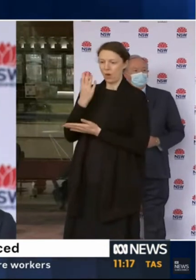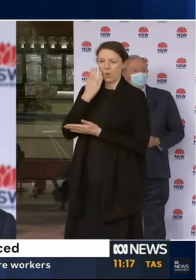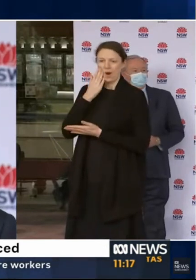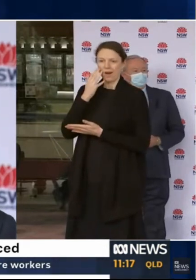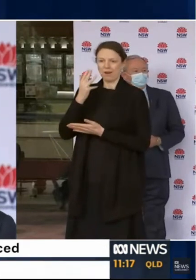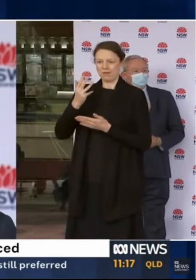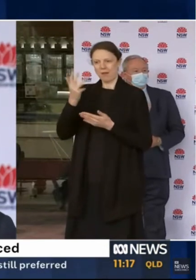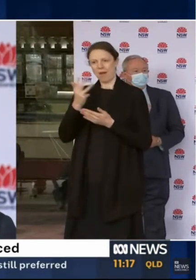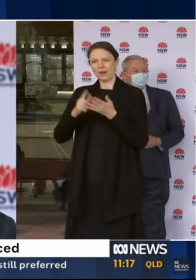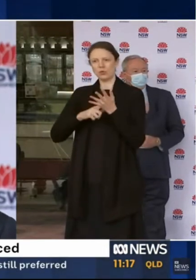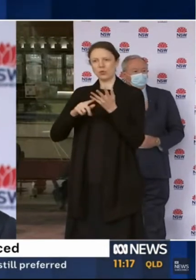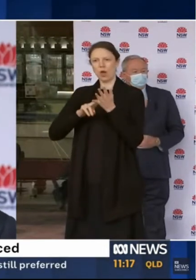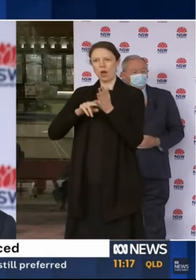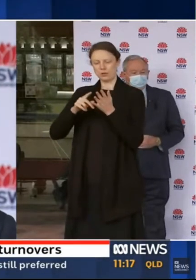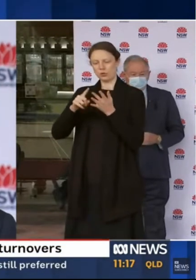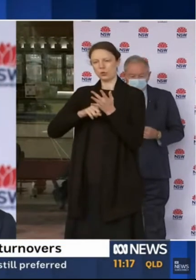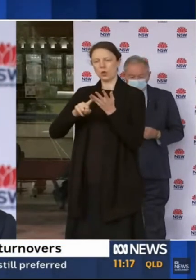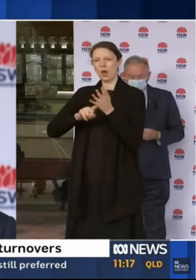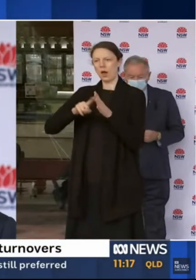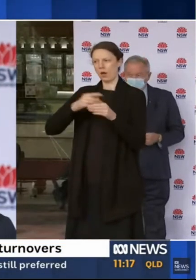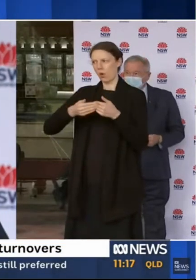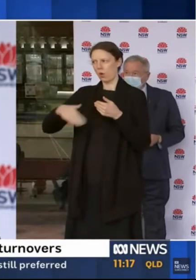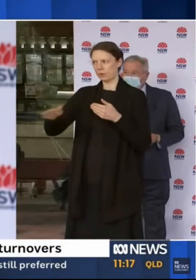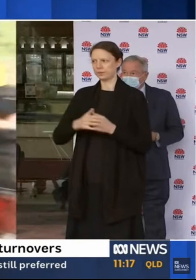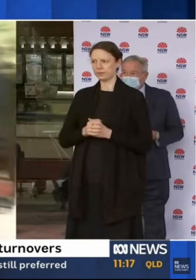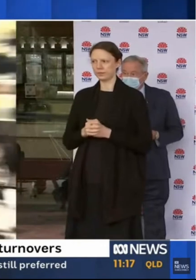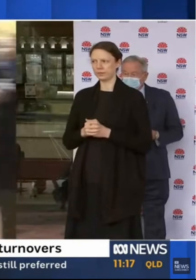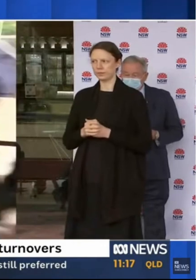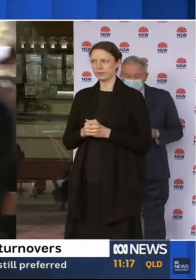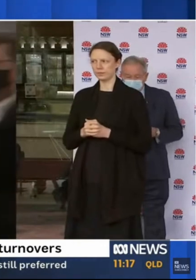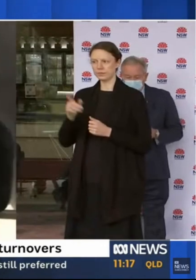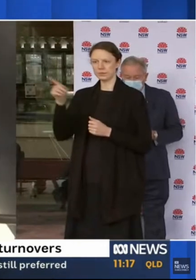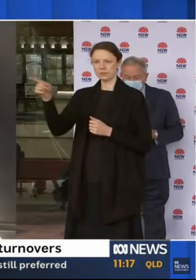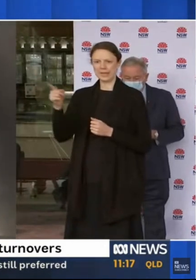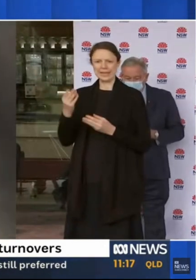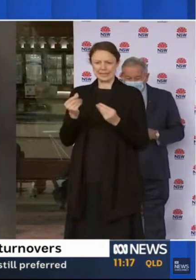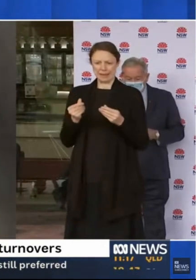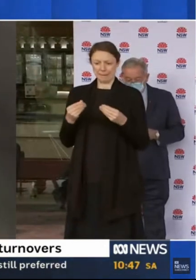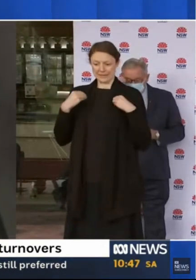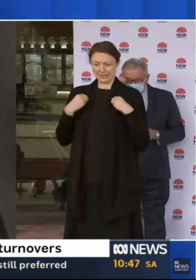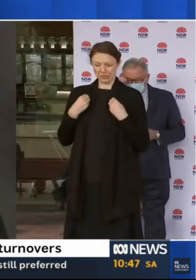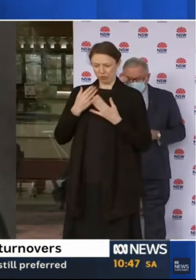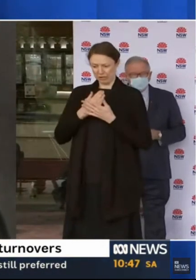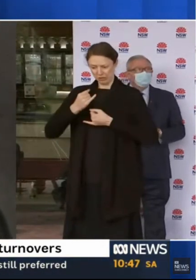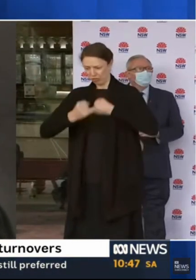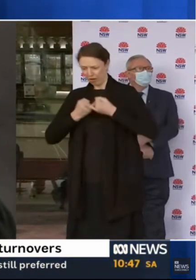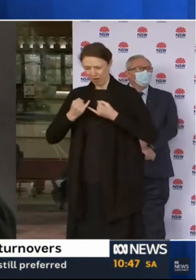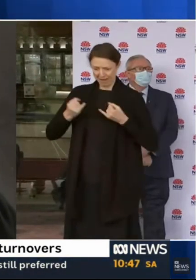rapid relief for every business across the state to help them through this period. What do businesses need money between now and July 19?